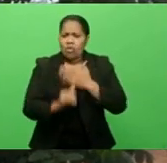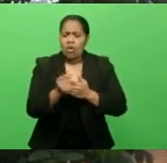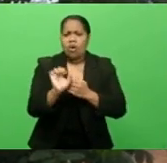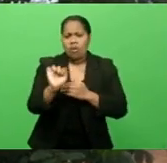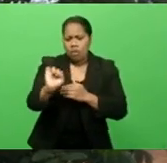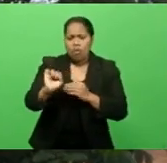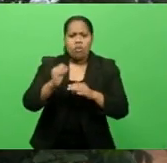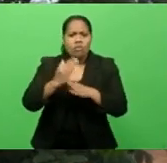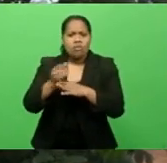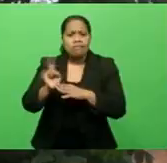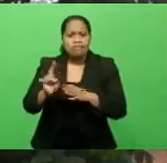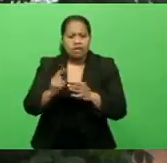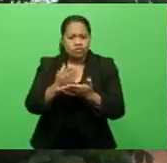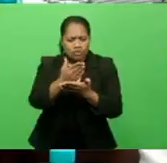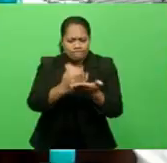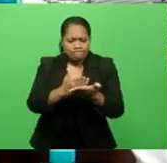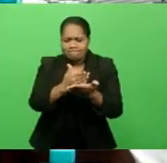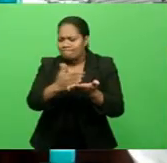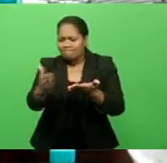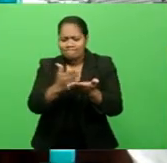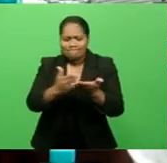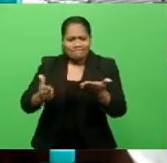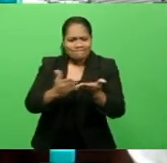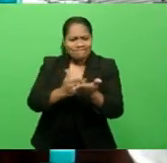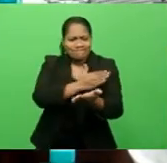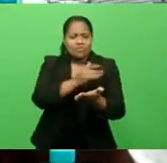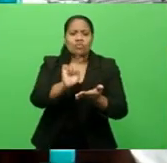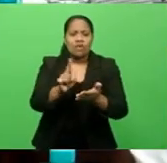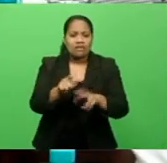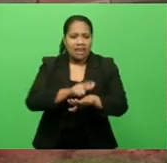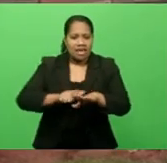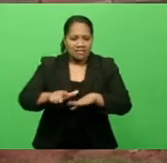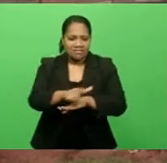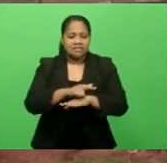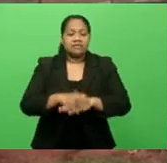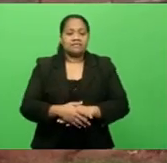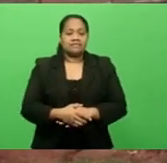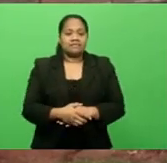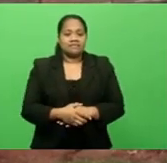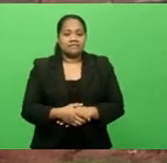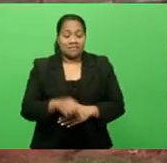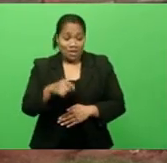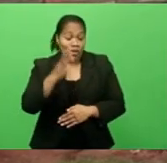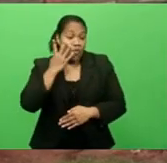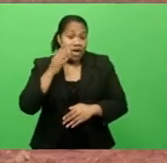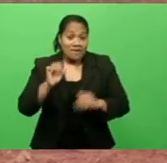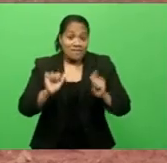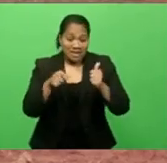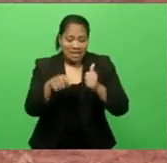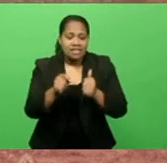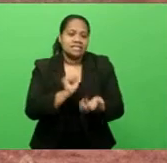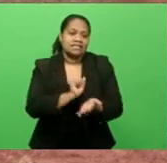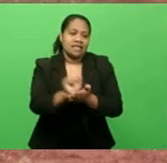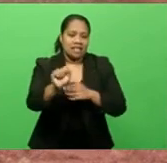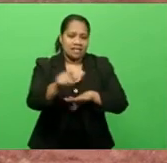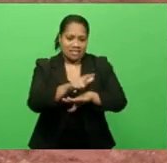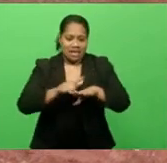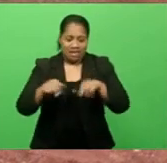land. Once the subdivision of land is done, then they sell that land. This is what they're doing